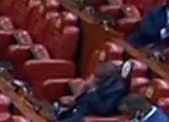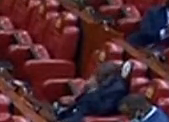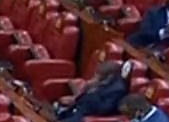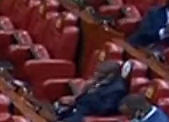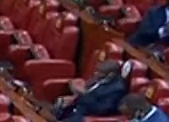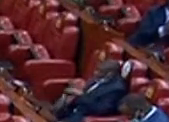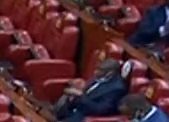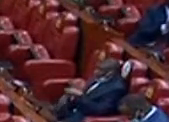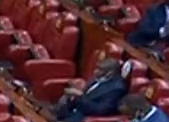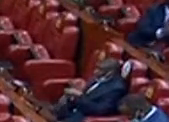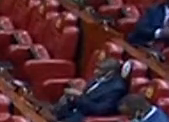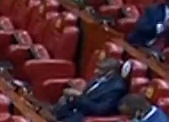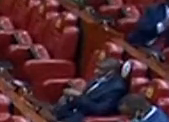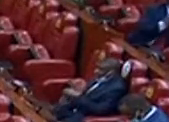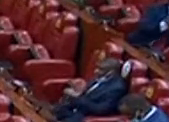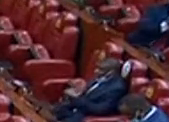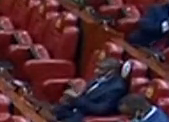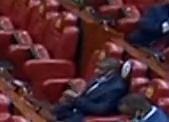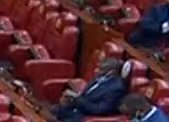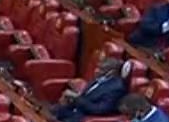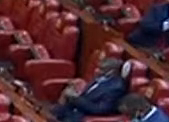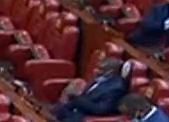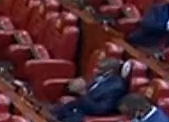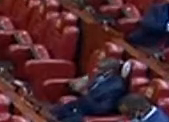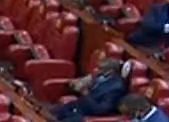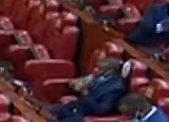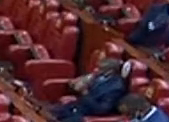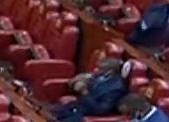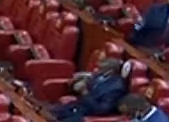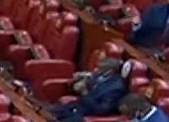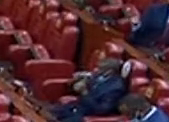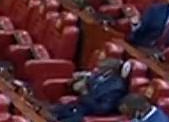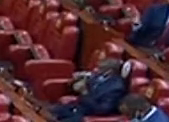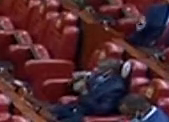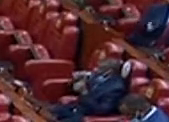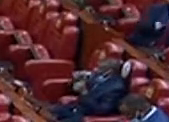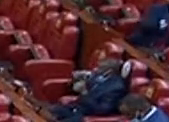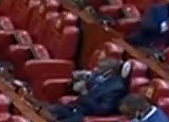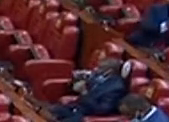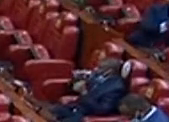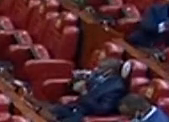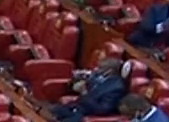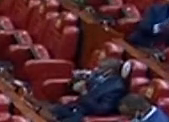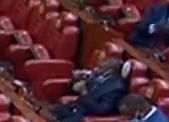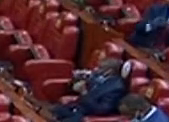Finance must obtain the concurrence of the authority before borrowing money.